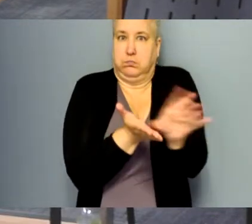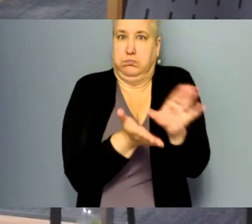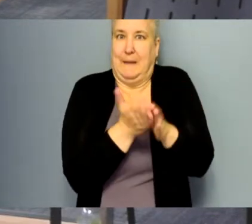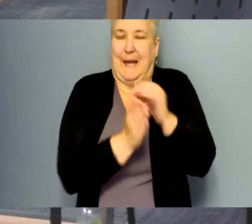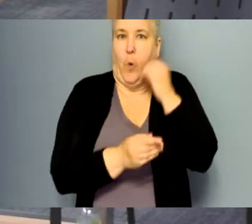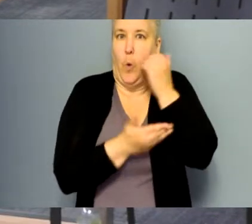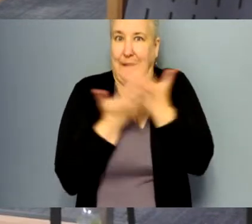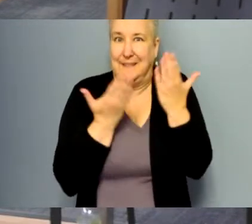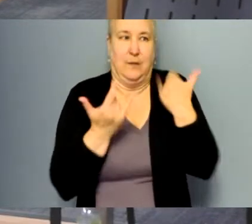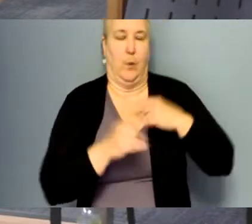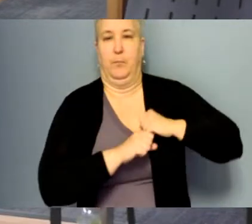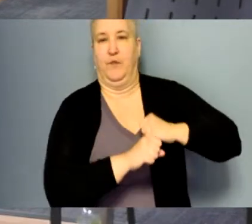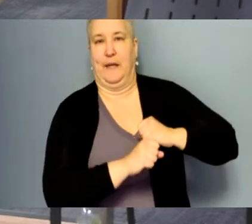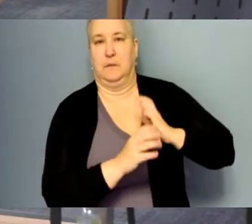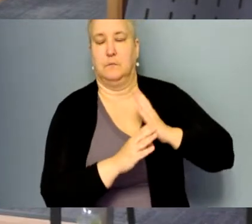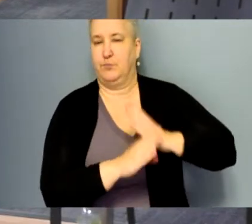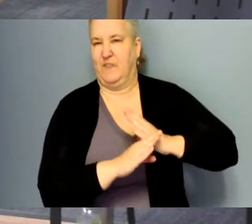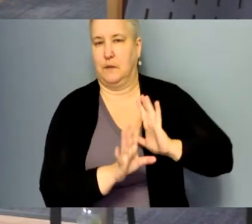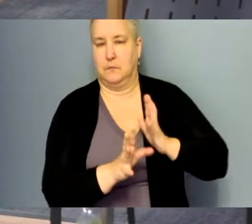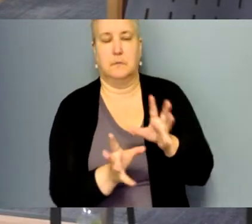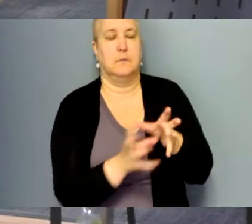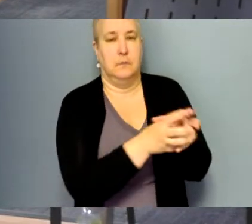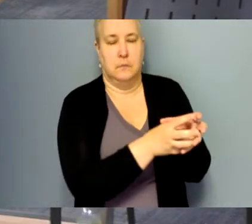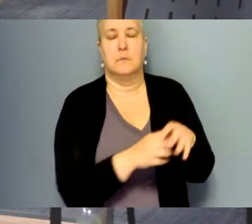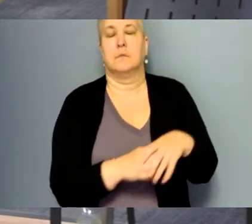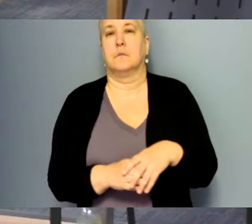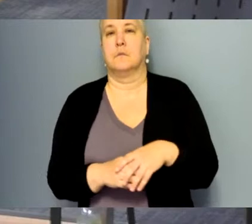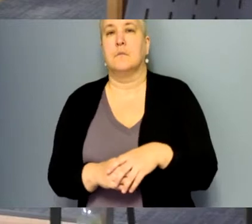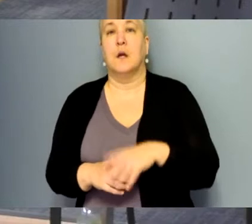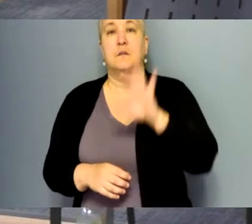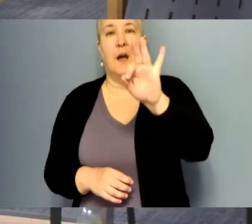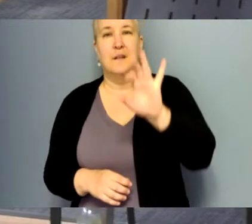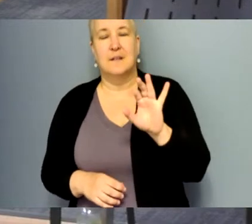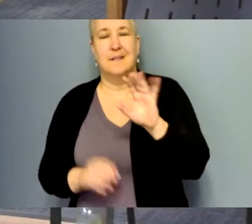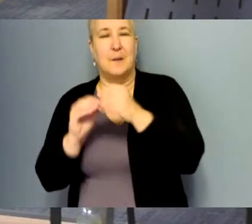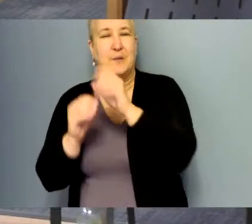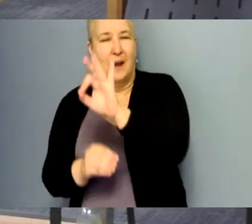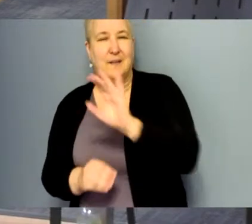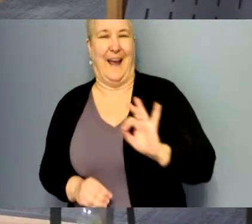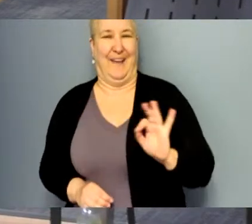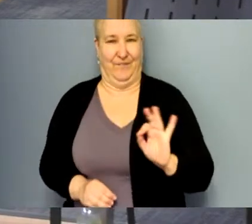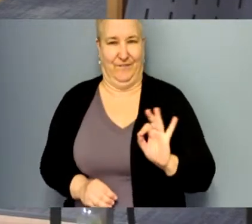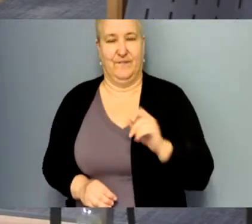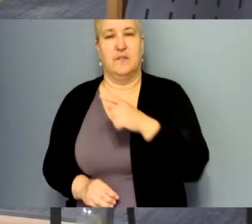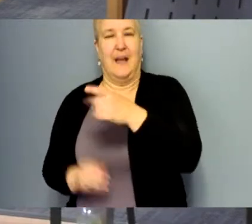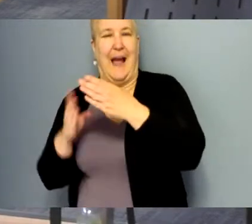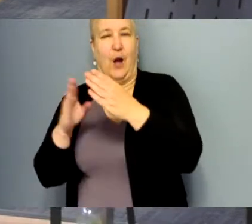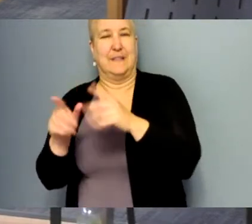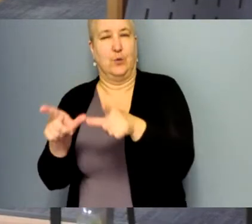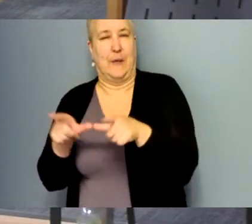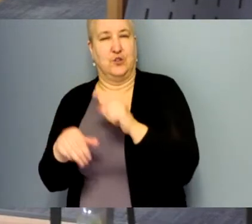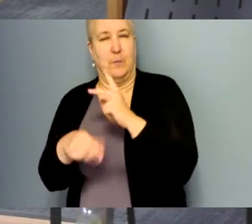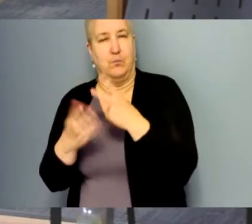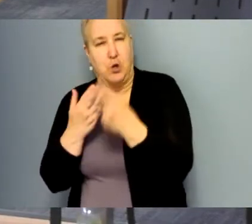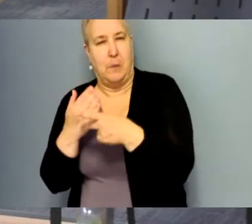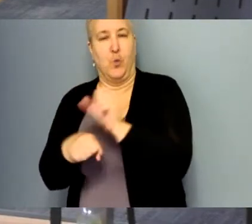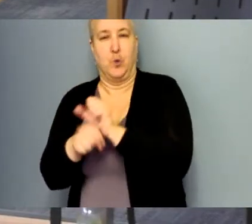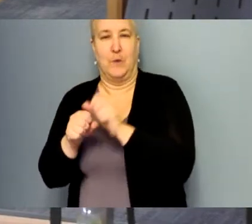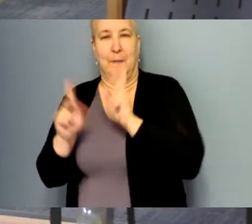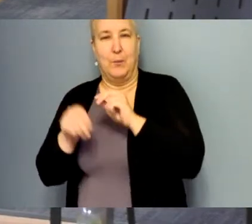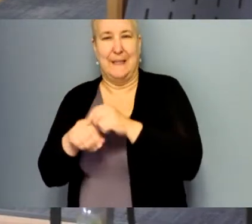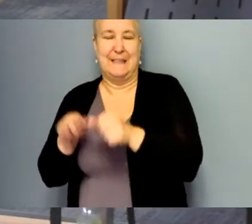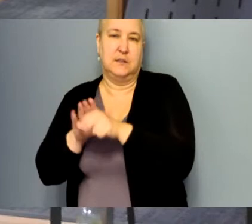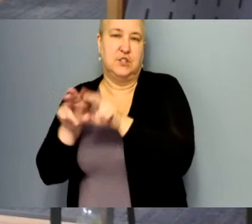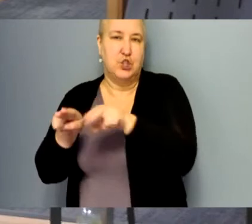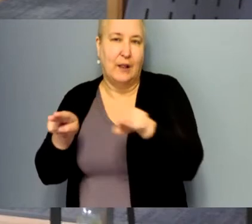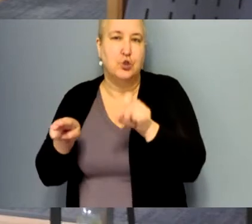There was a question around housing location on 9F. The housing location program works with people in the shelters or